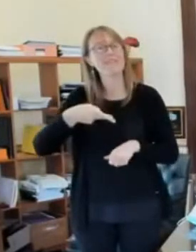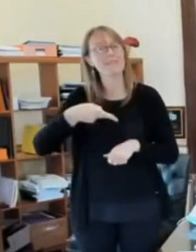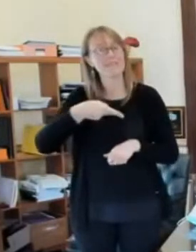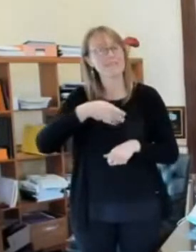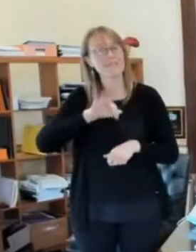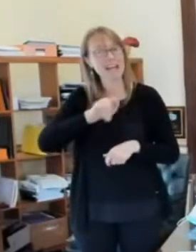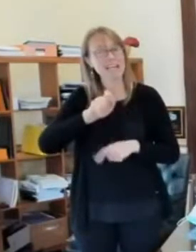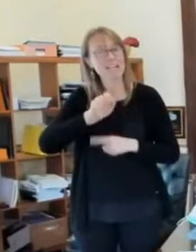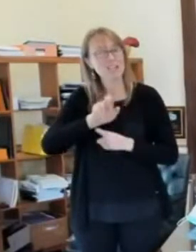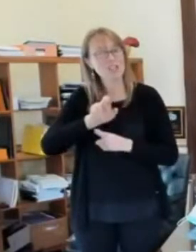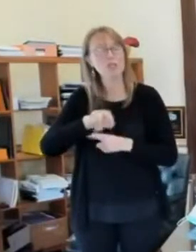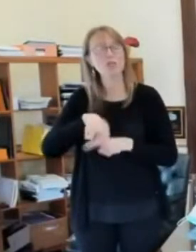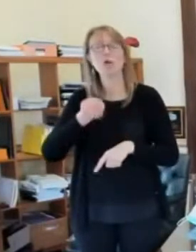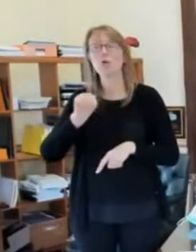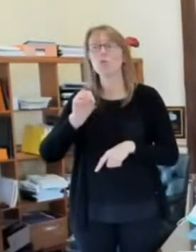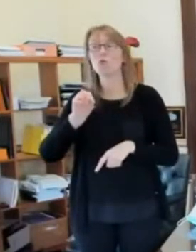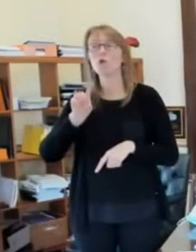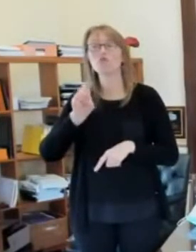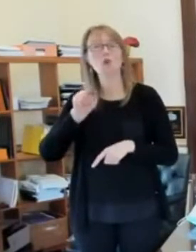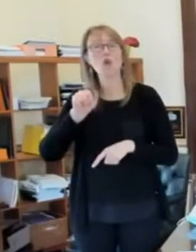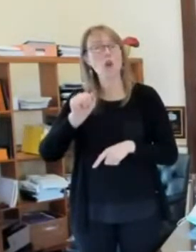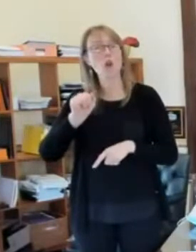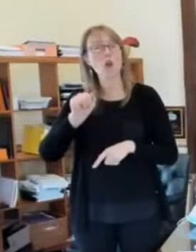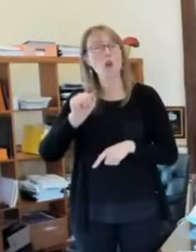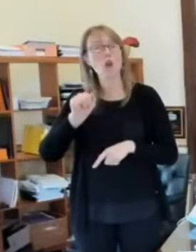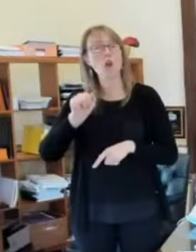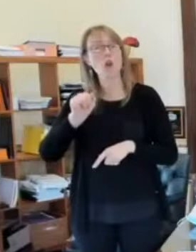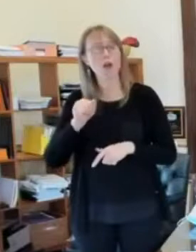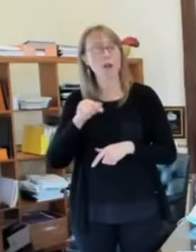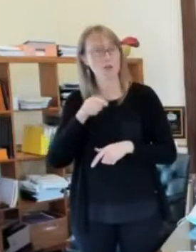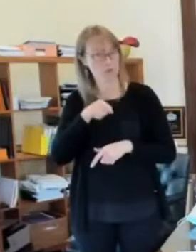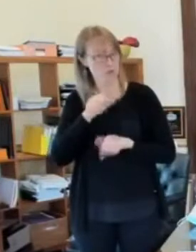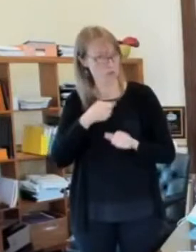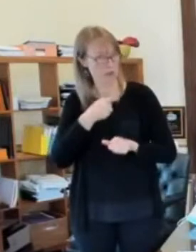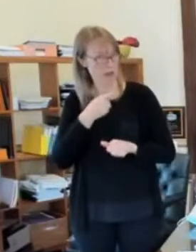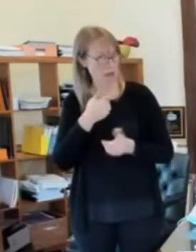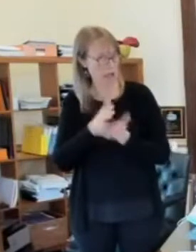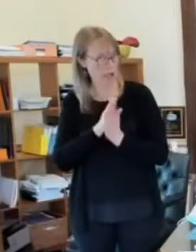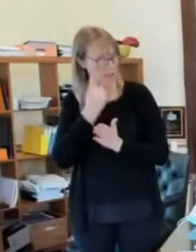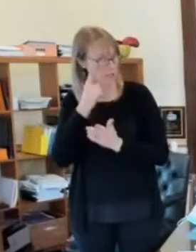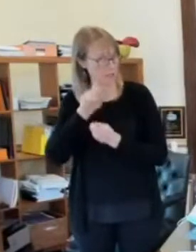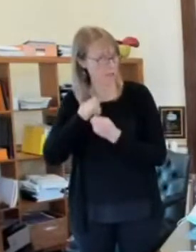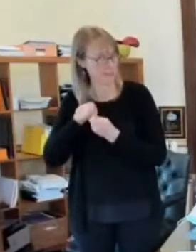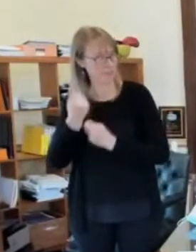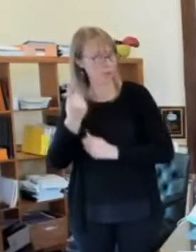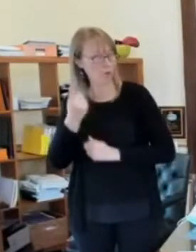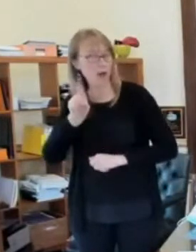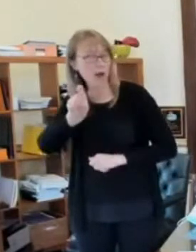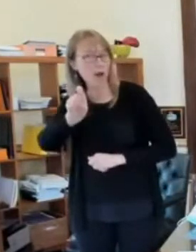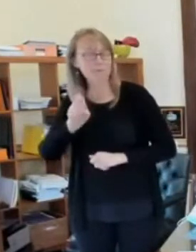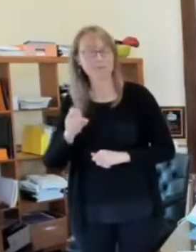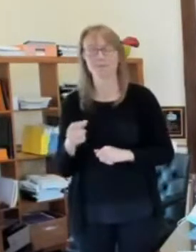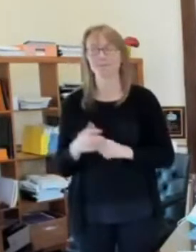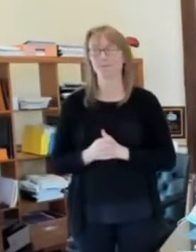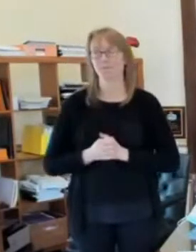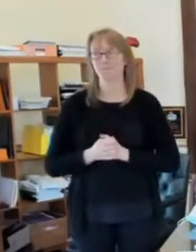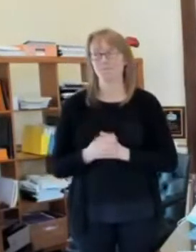We don't know. We are waiting for a response from, could come from